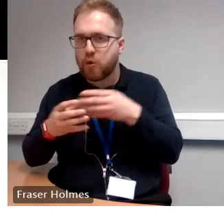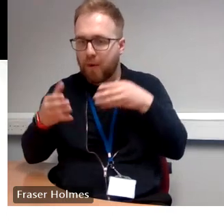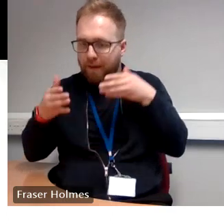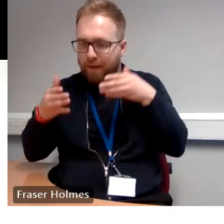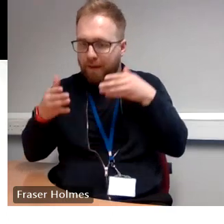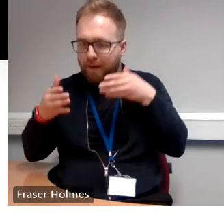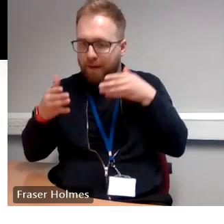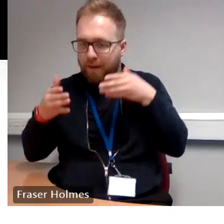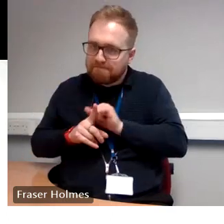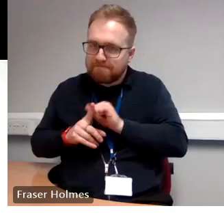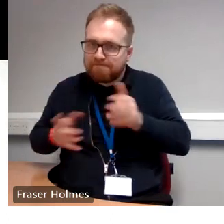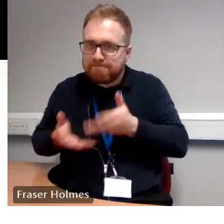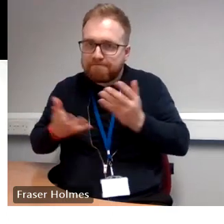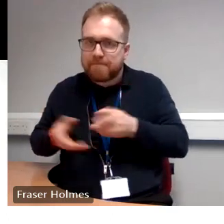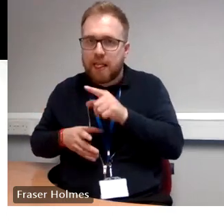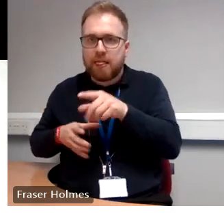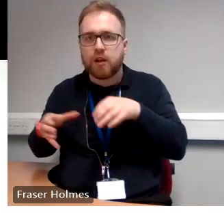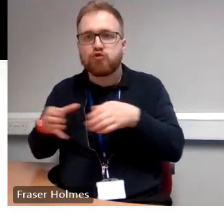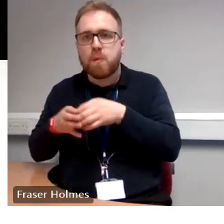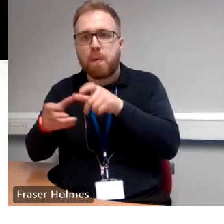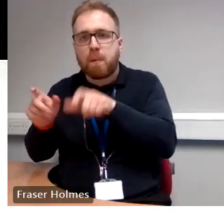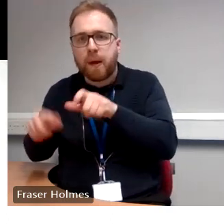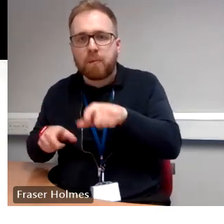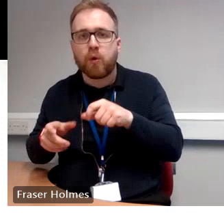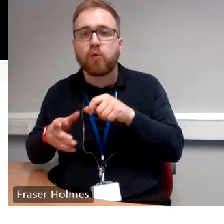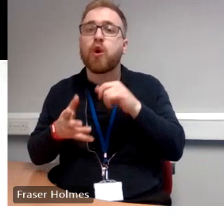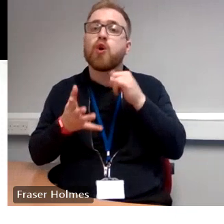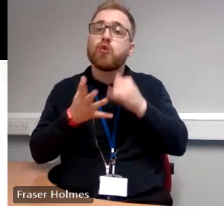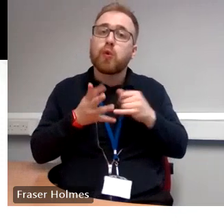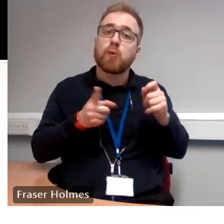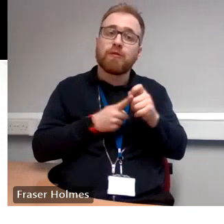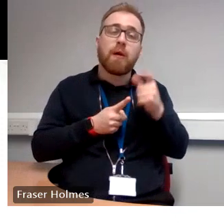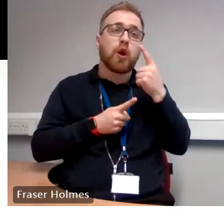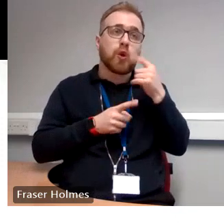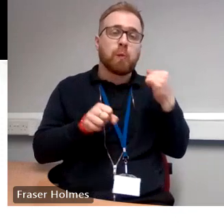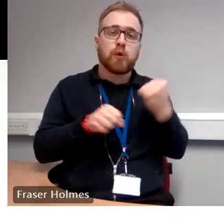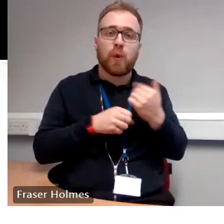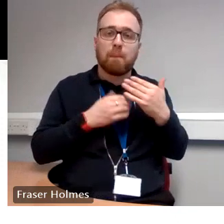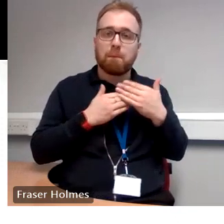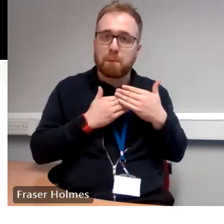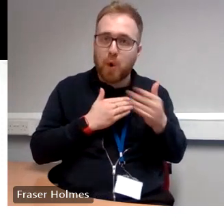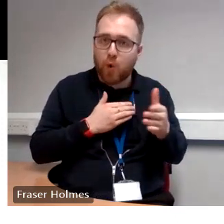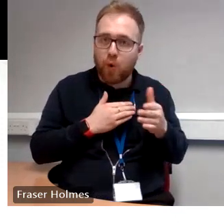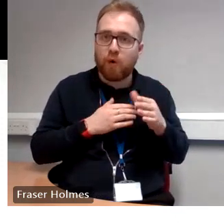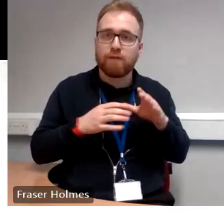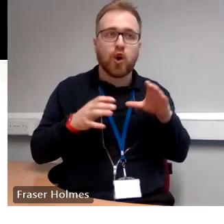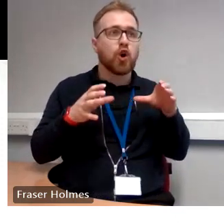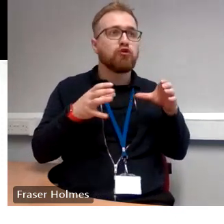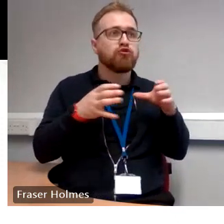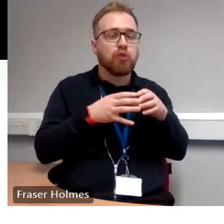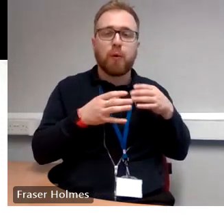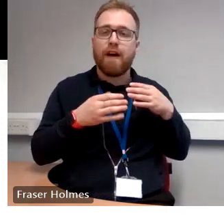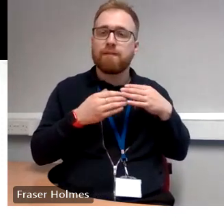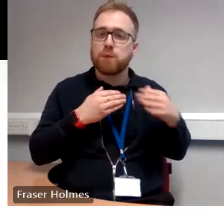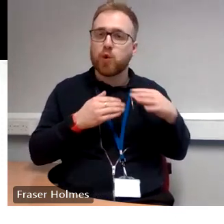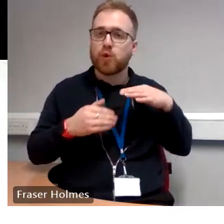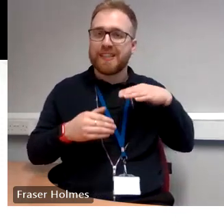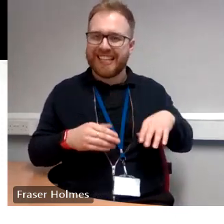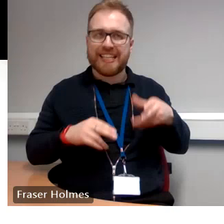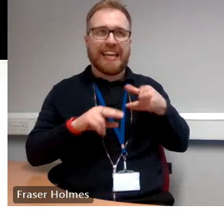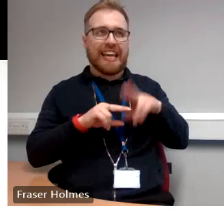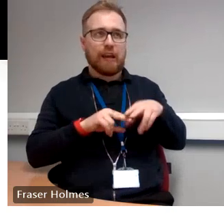them more. So we think that social prescribing could be doing more around accessing groups with the greatest needs if we had